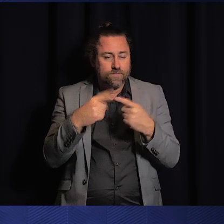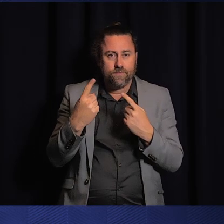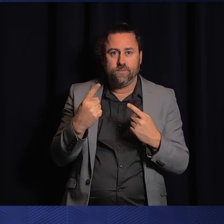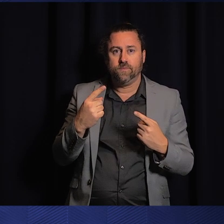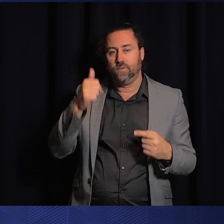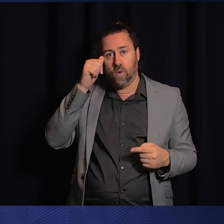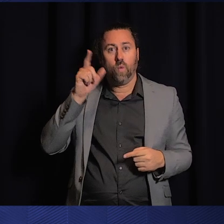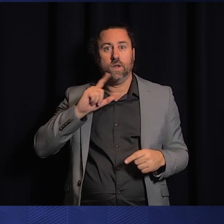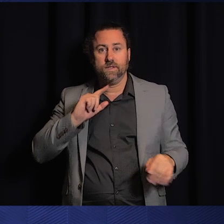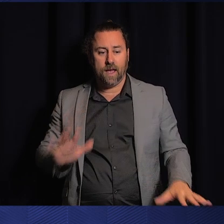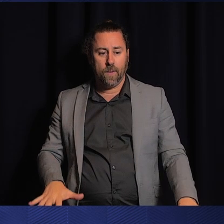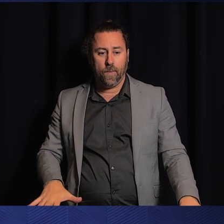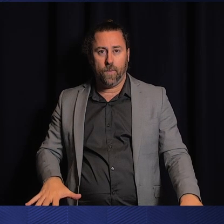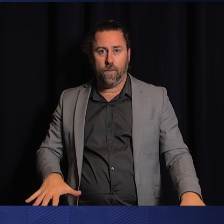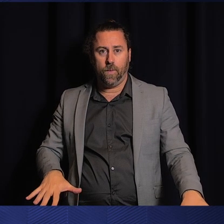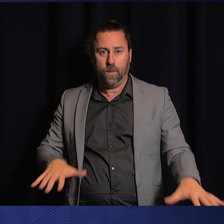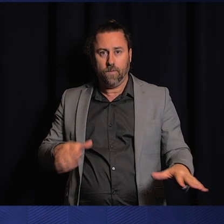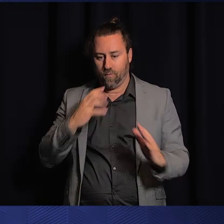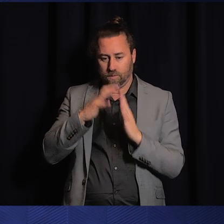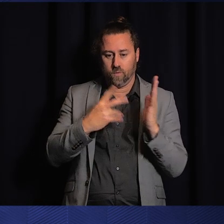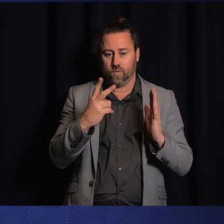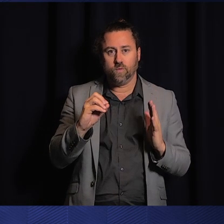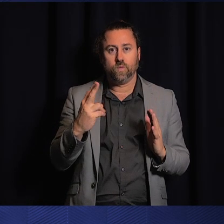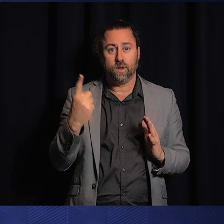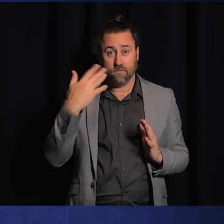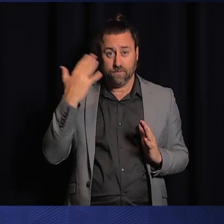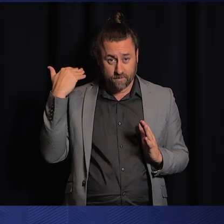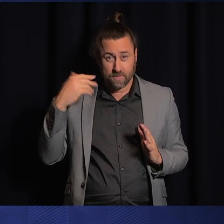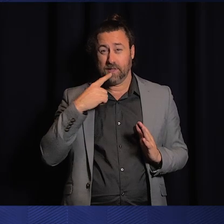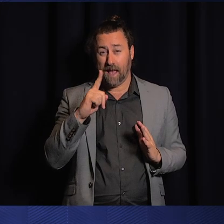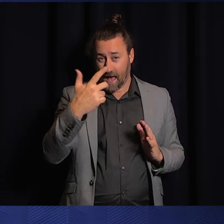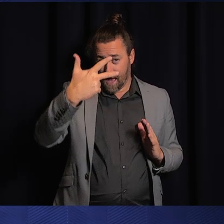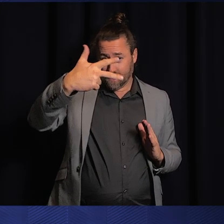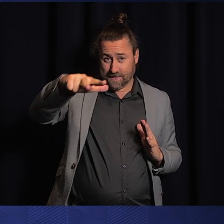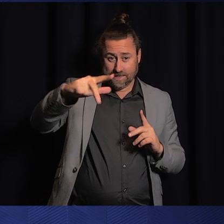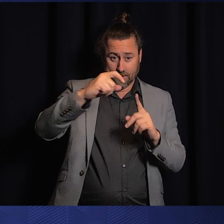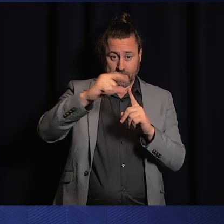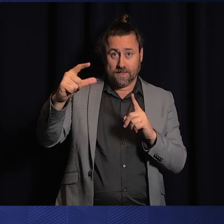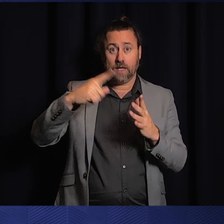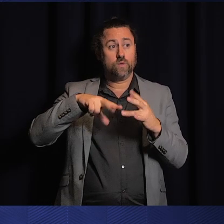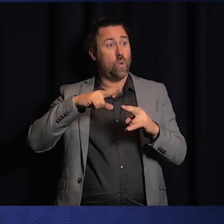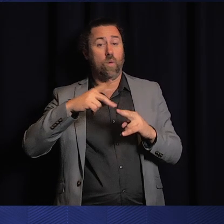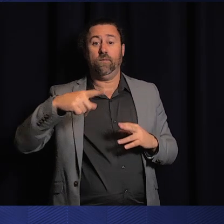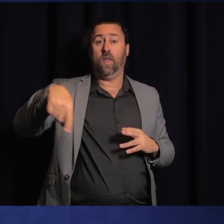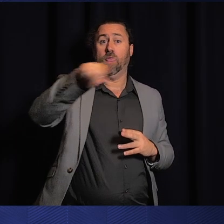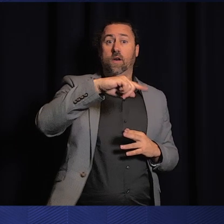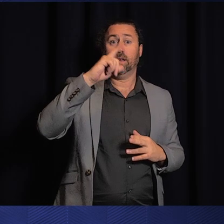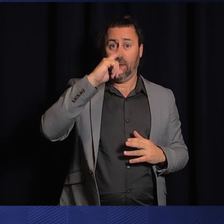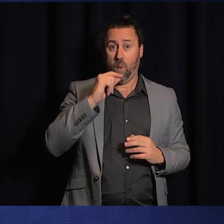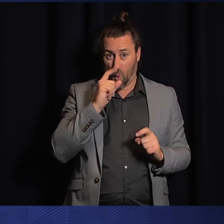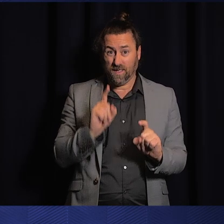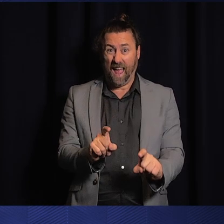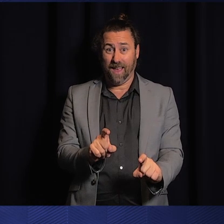Groundswell Report 2021 reiterates that up to 80% of the displacement can be reduced. This